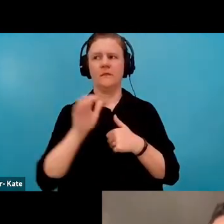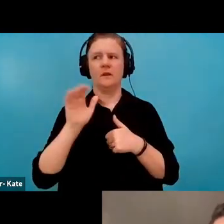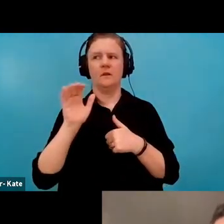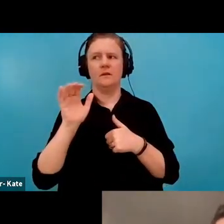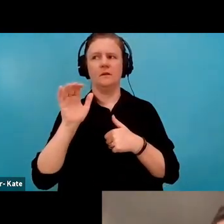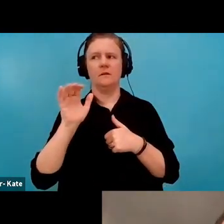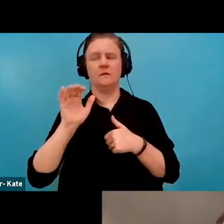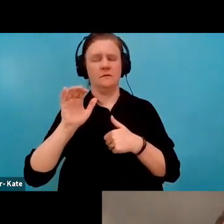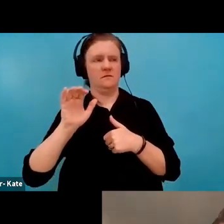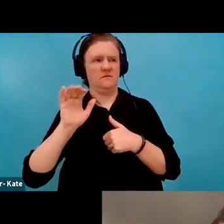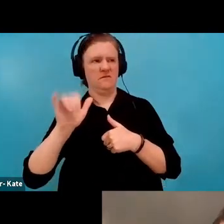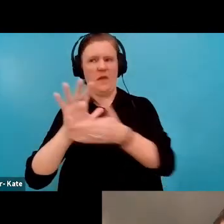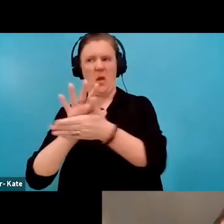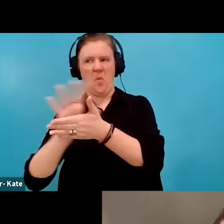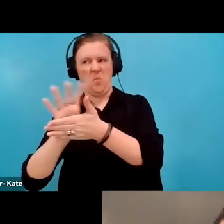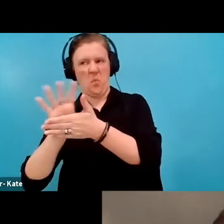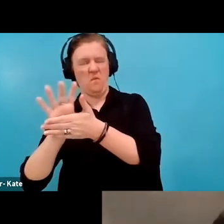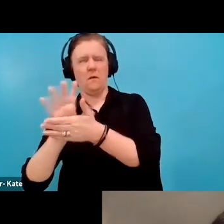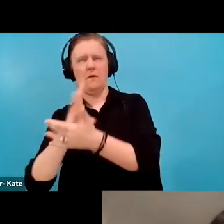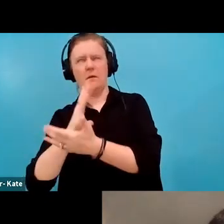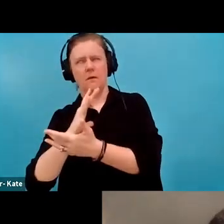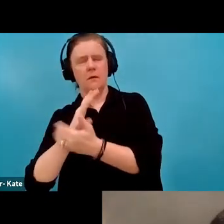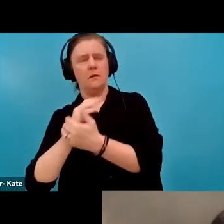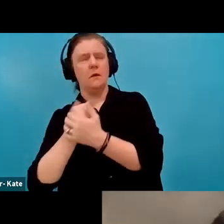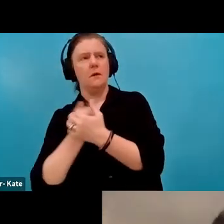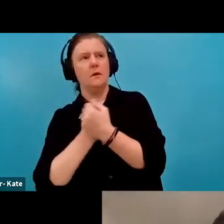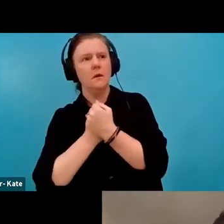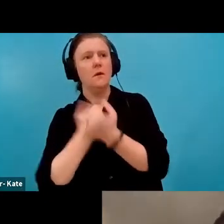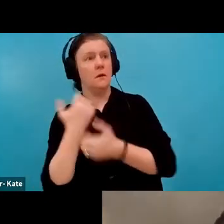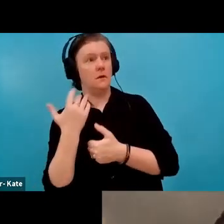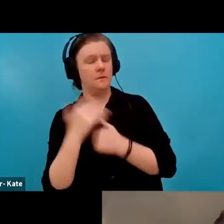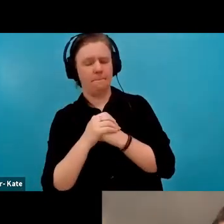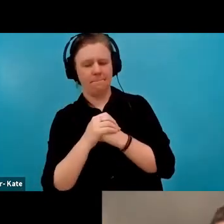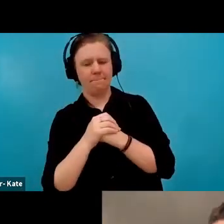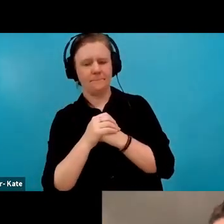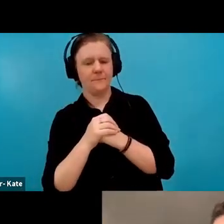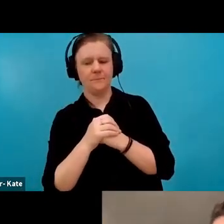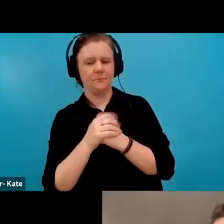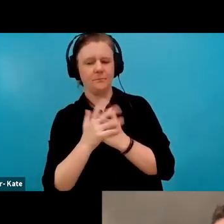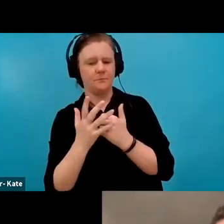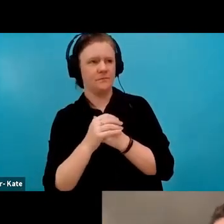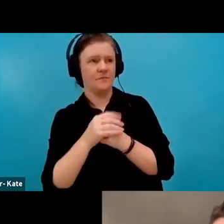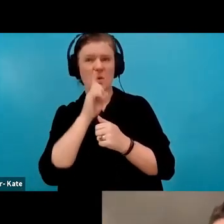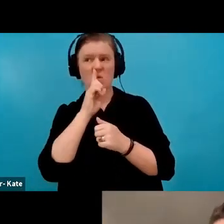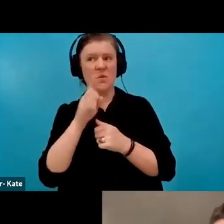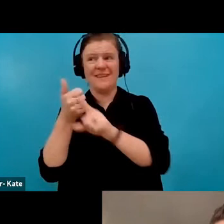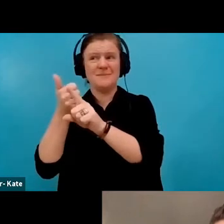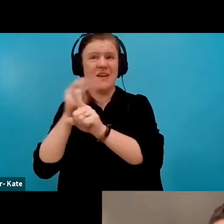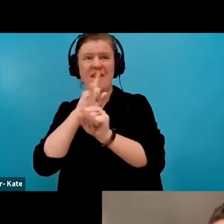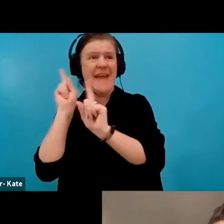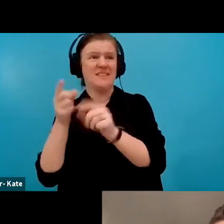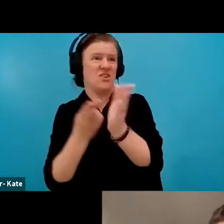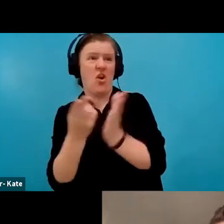in your creative process, which is where I want to go. But one of the things I loved about it was that just the kind of the honesty and the openness and